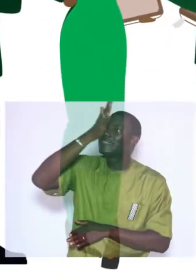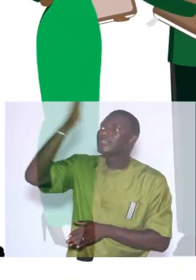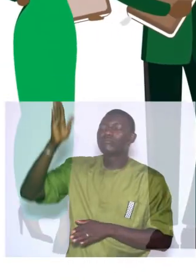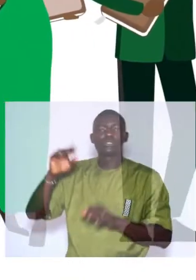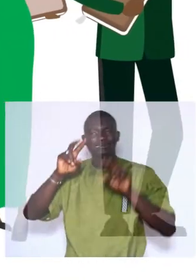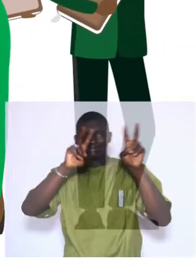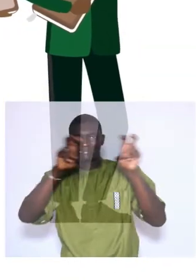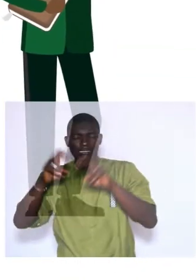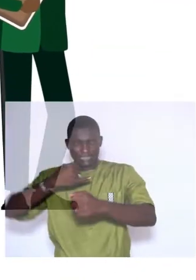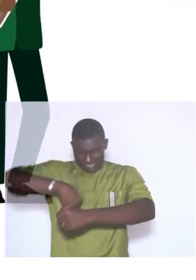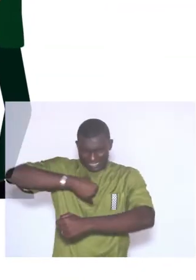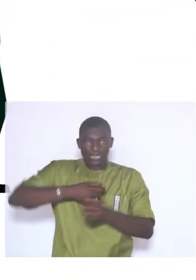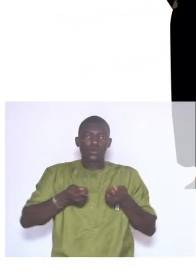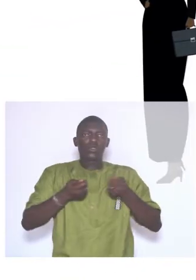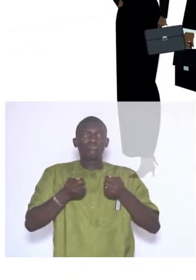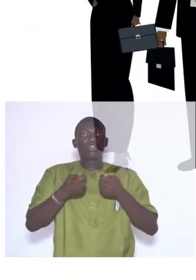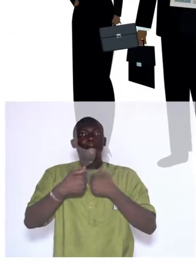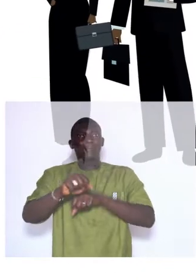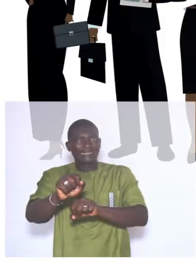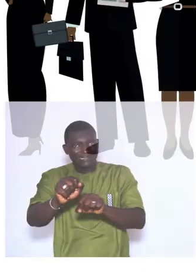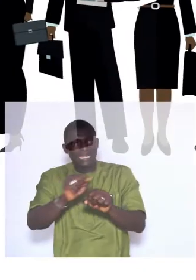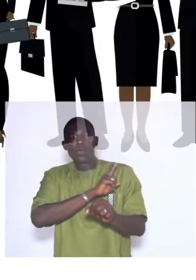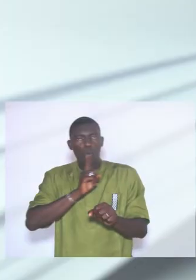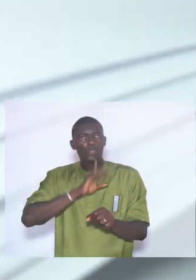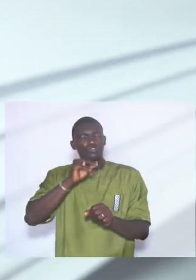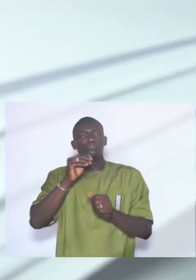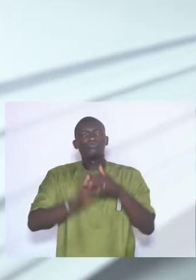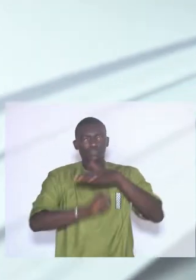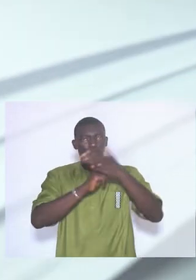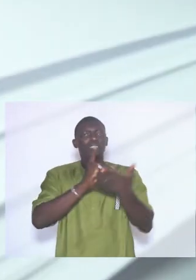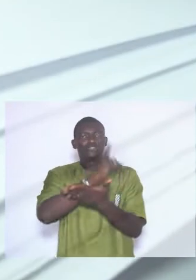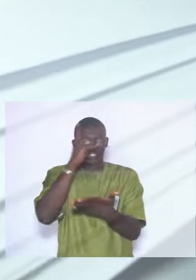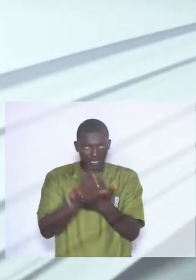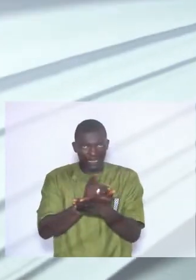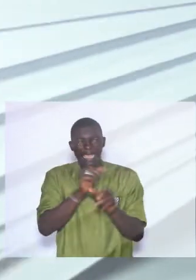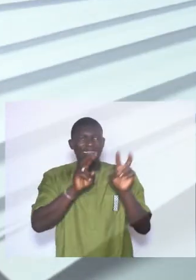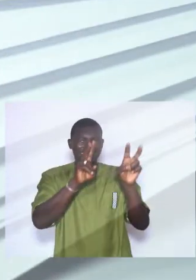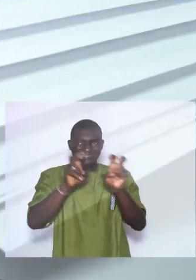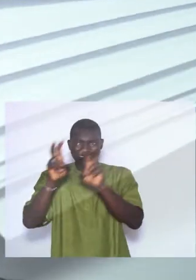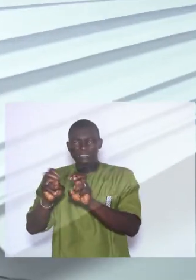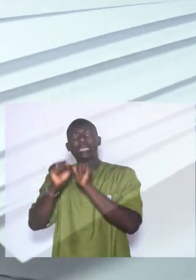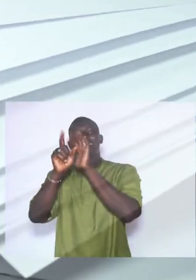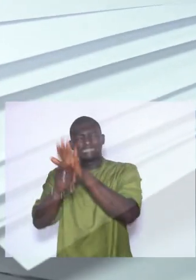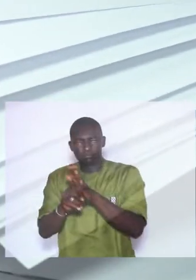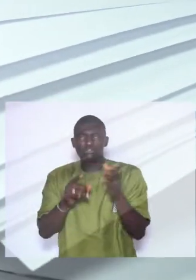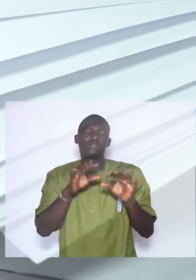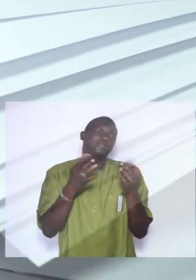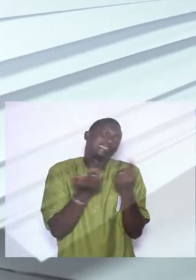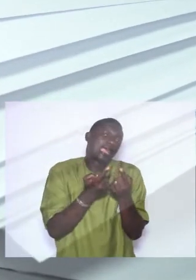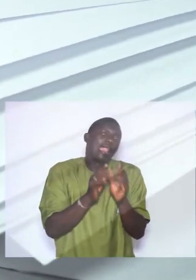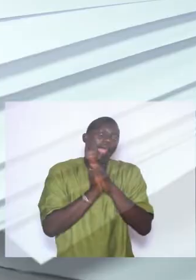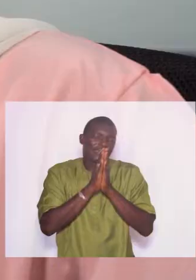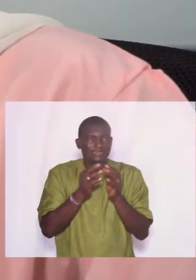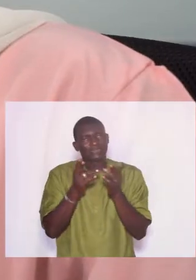internal control processes, review of supporting documentation, and testing of sample transactions against the